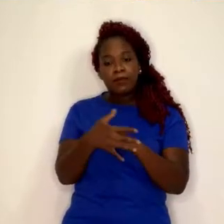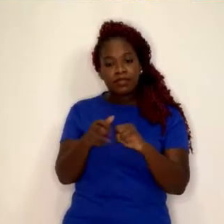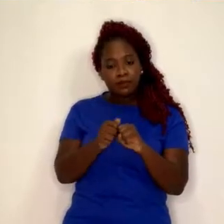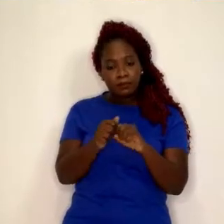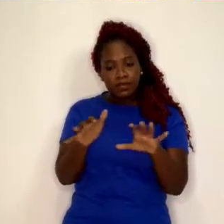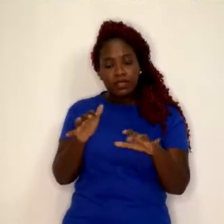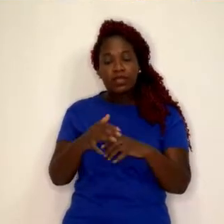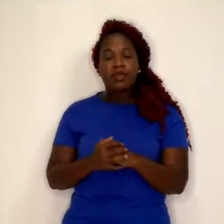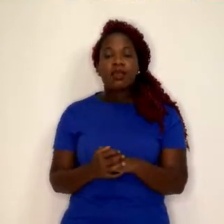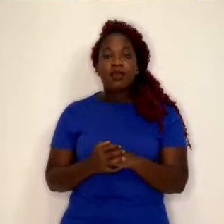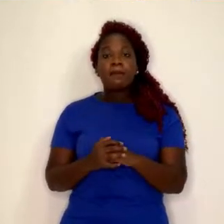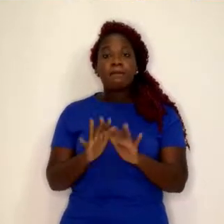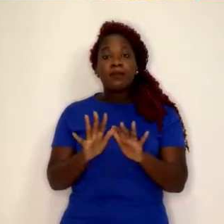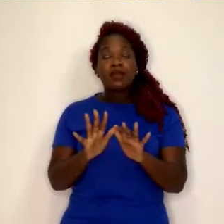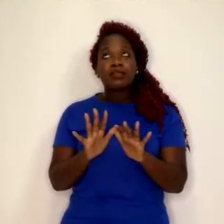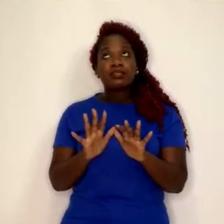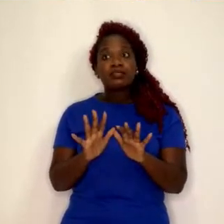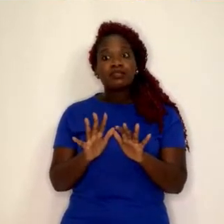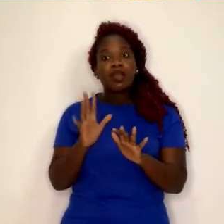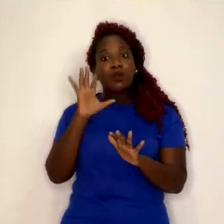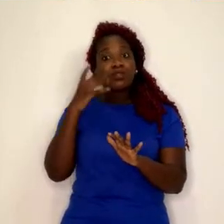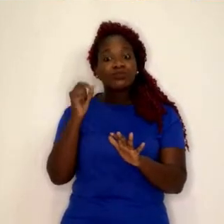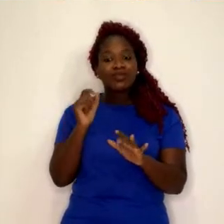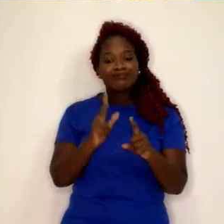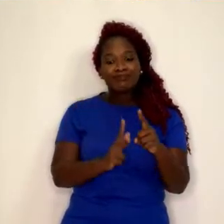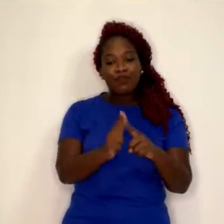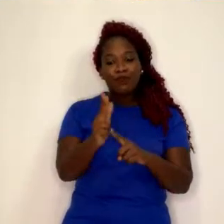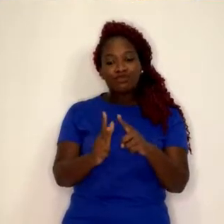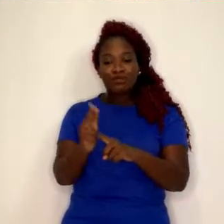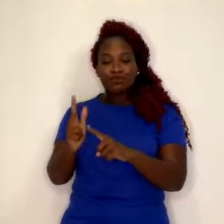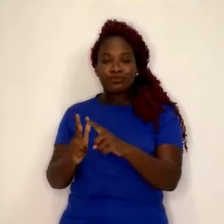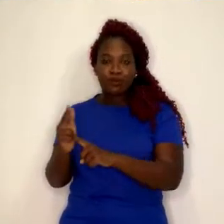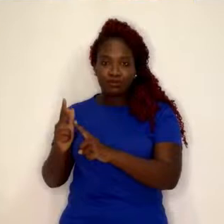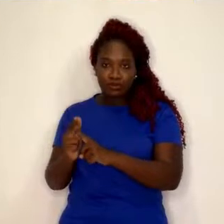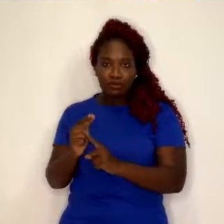impacts of the pandemic, what we are undergoing are